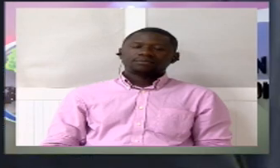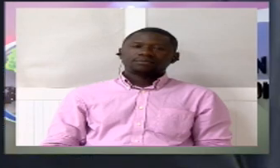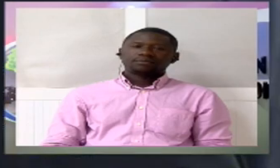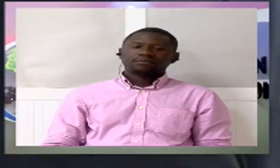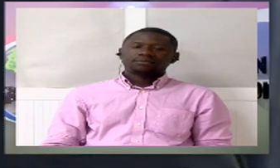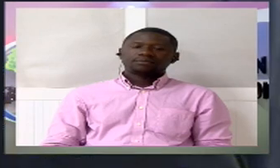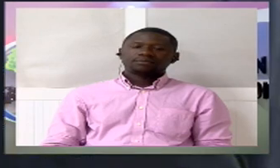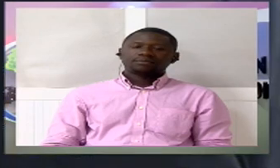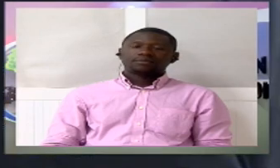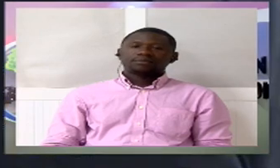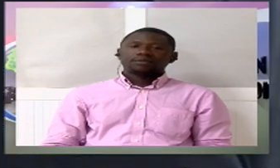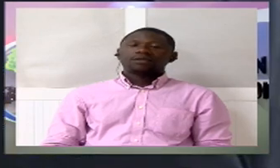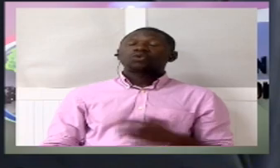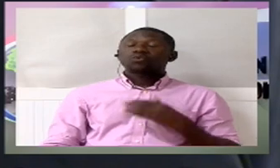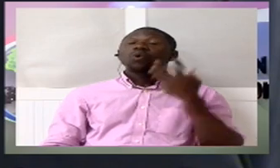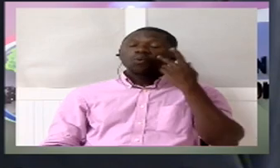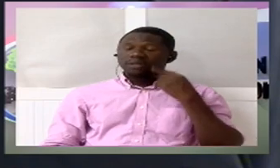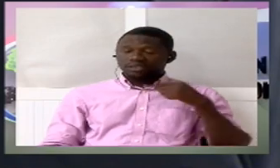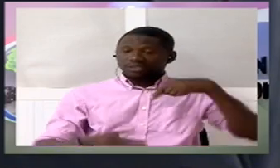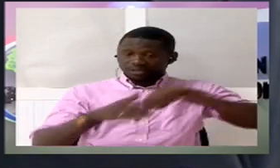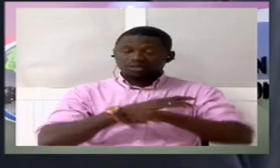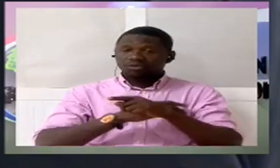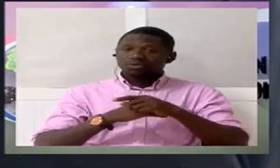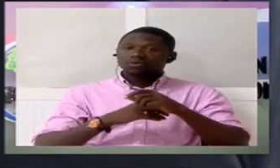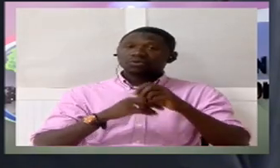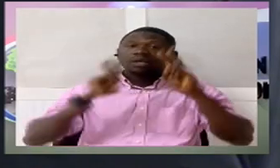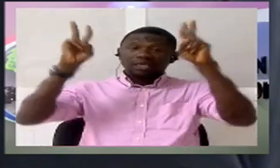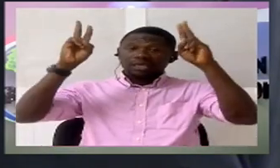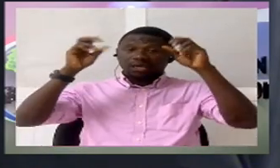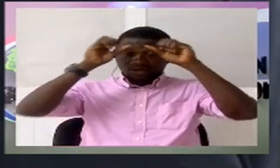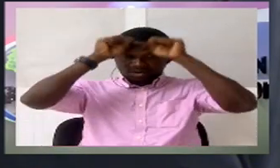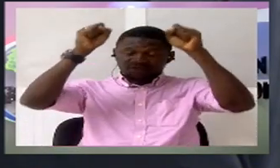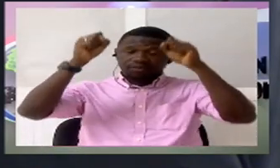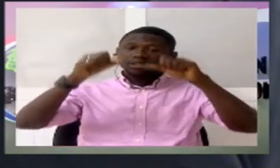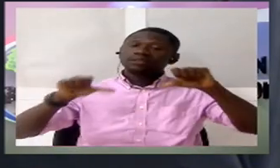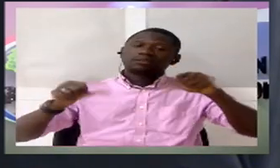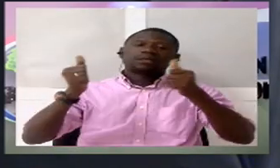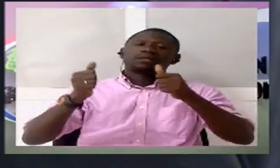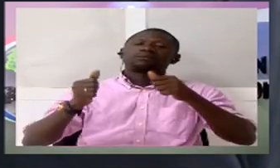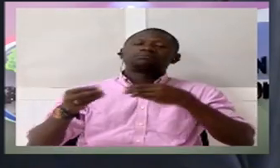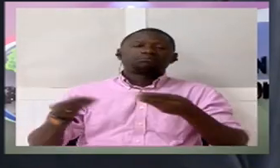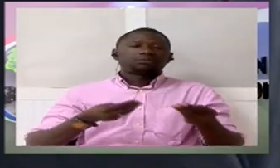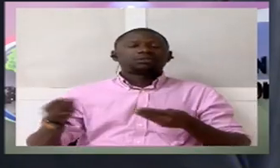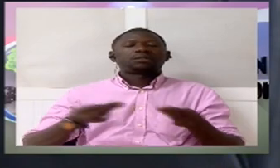ni business okay ka. It was when he got into the jamir regime that he started his business.